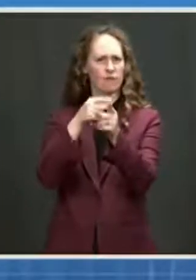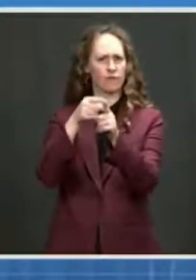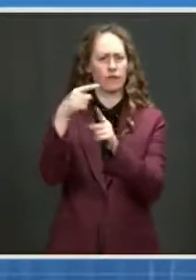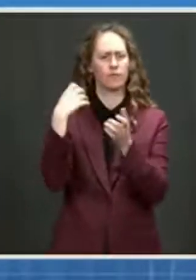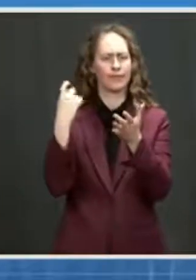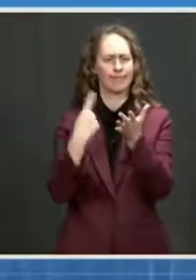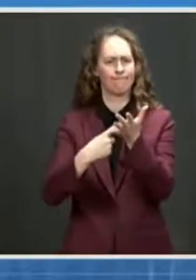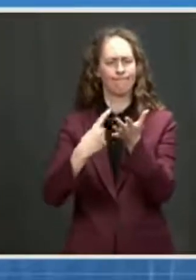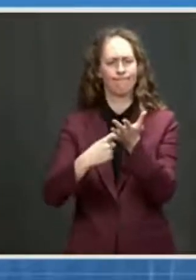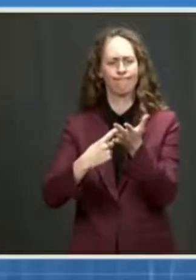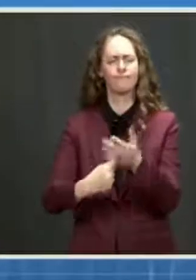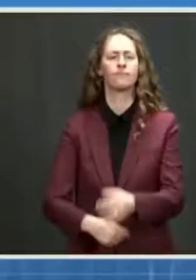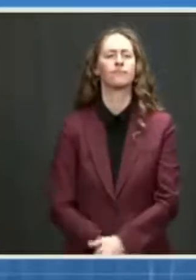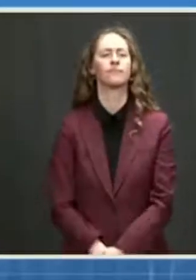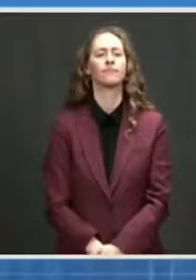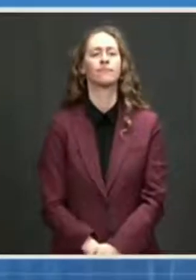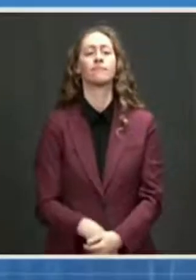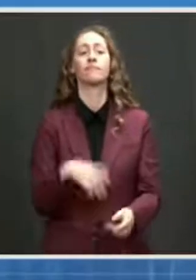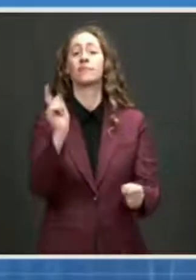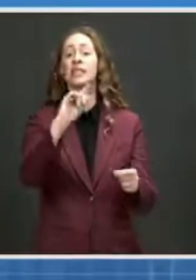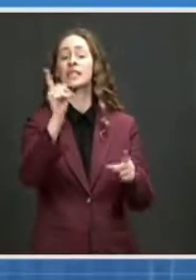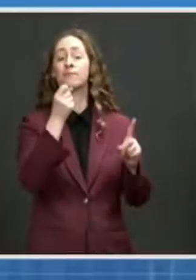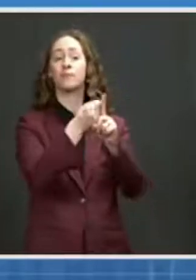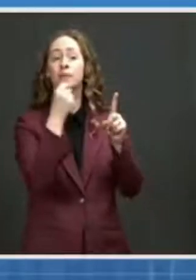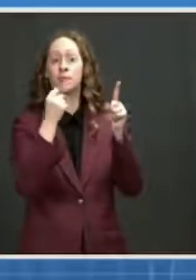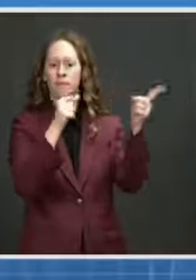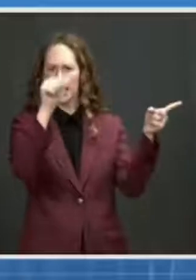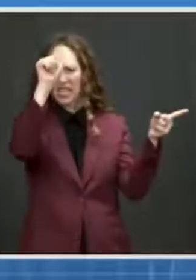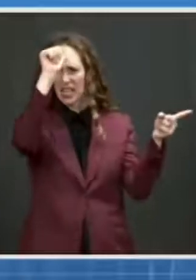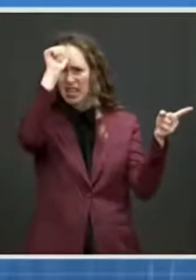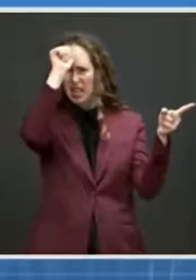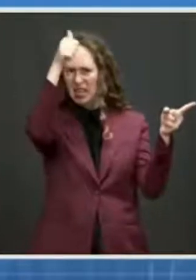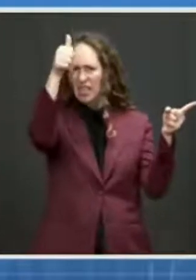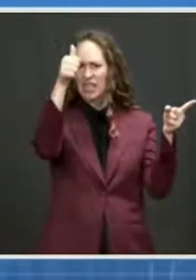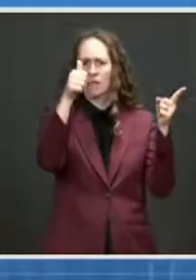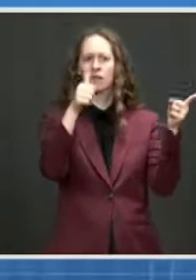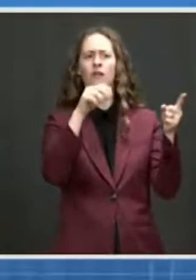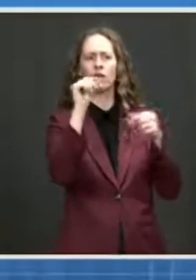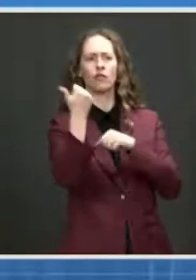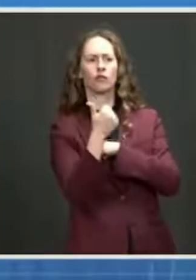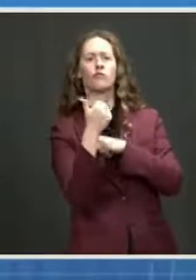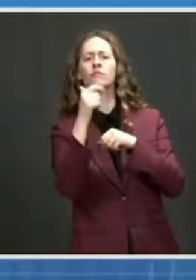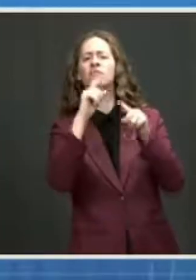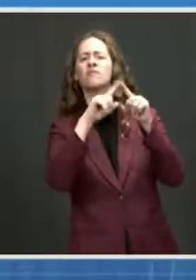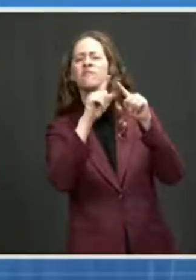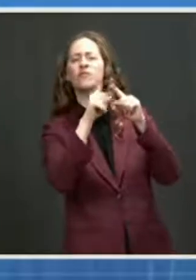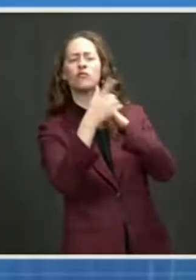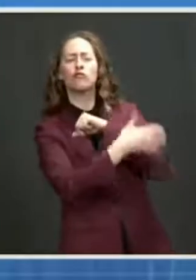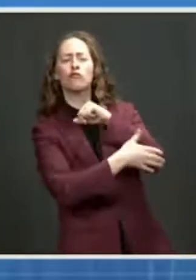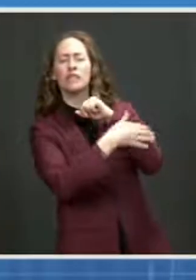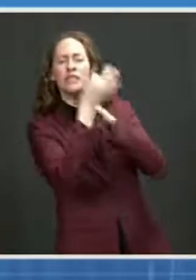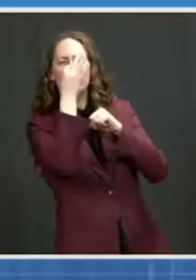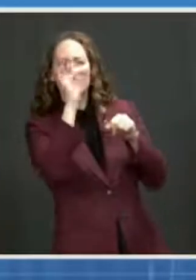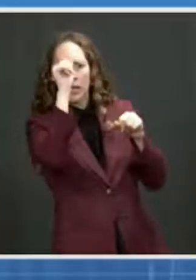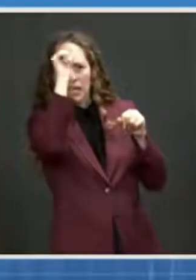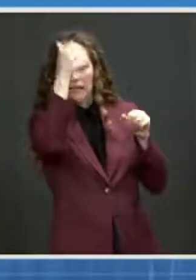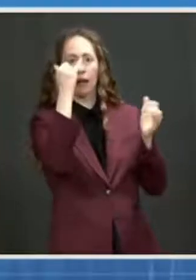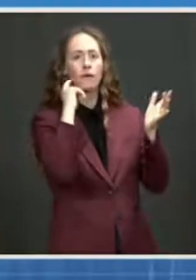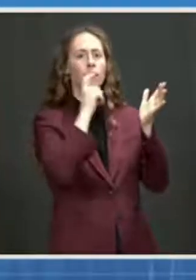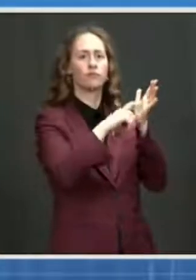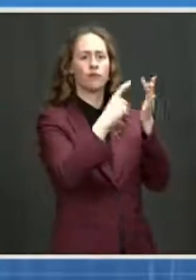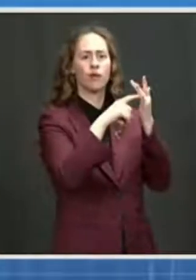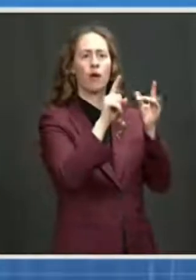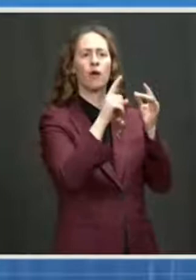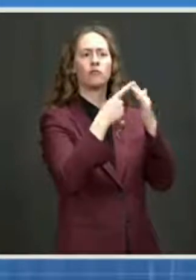in India and dominated in certain states in India, but now has spread throughout other elements and other areas